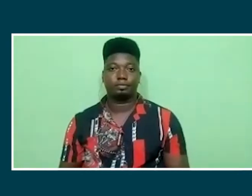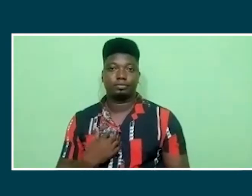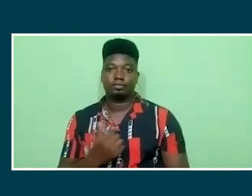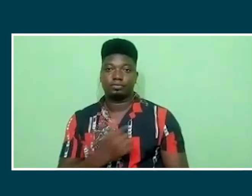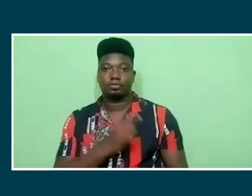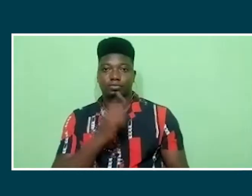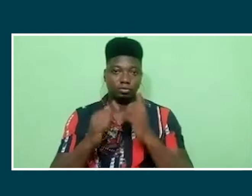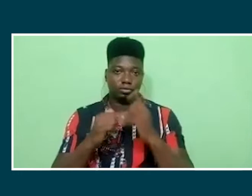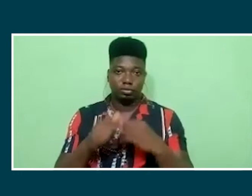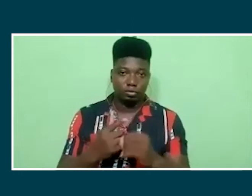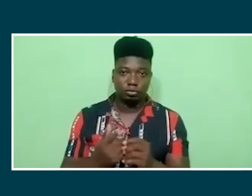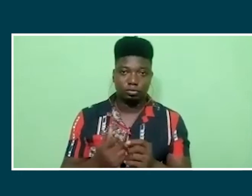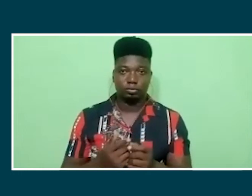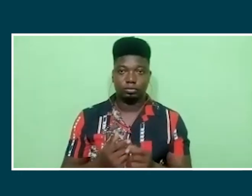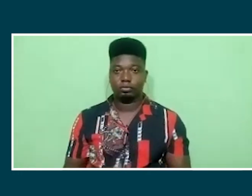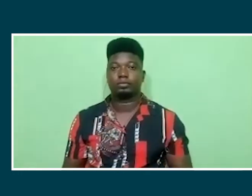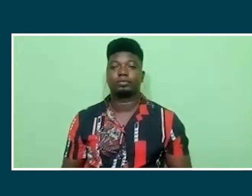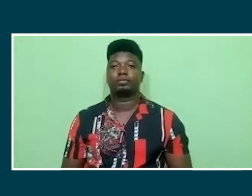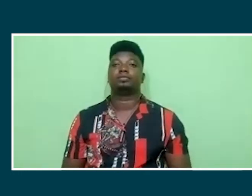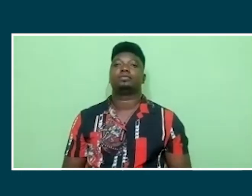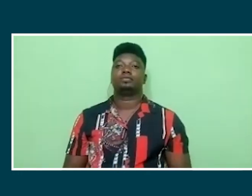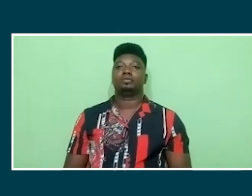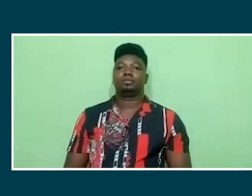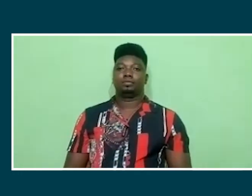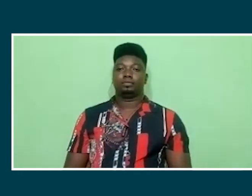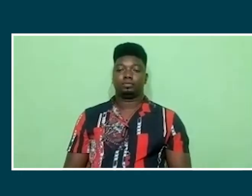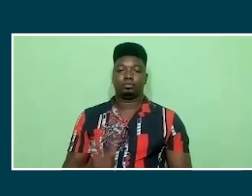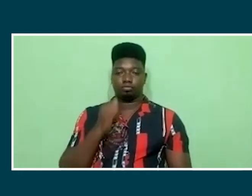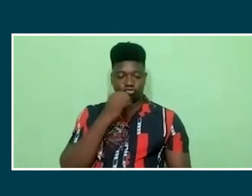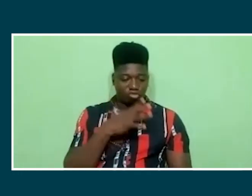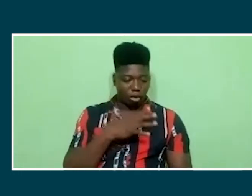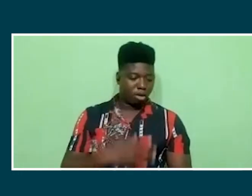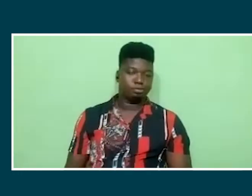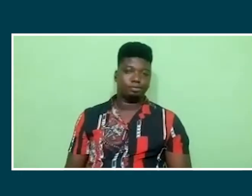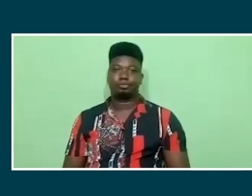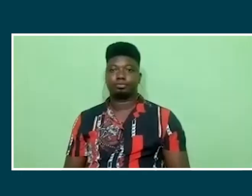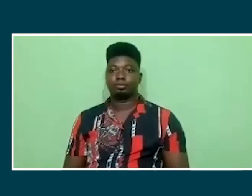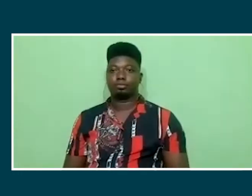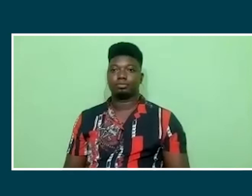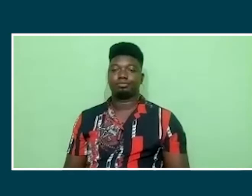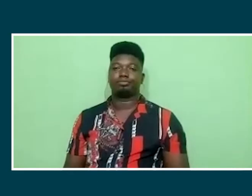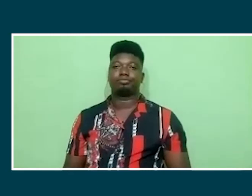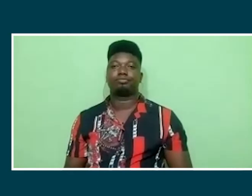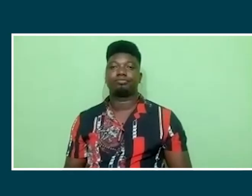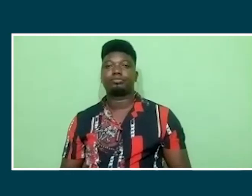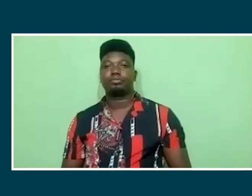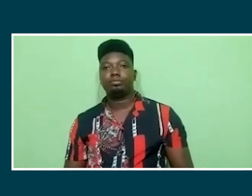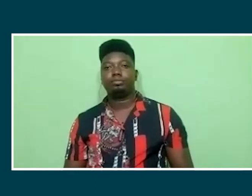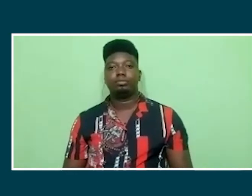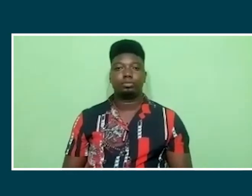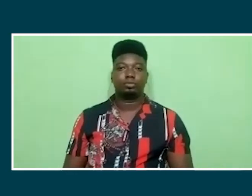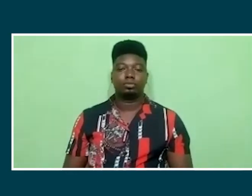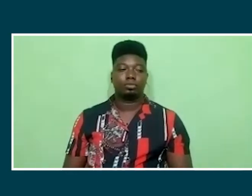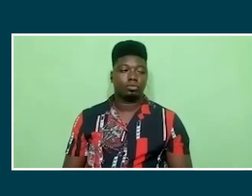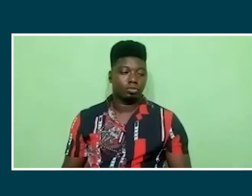with imposter syndrome, we make it all about the woman or all about the BIPOC individual, et cetera, as opposed to the larger